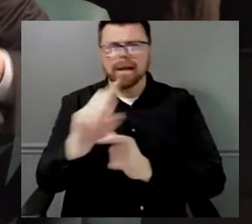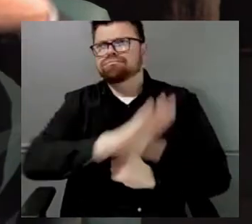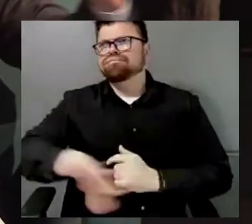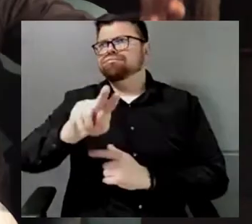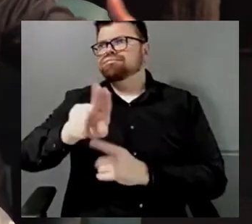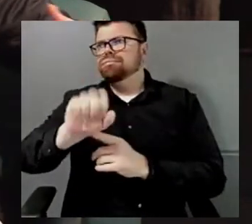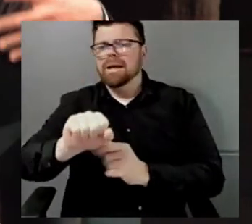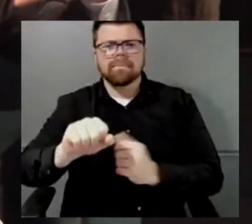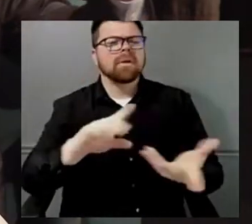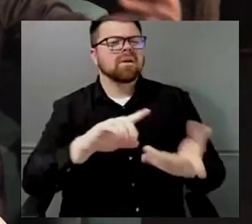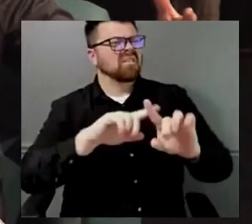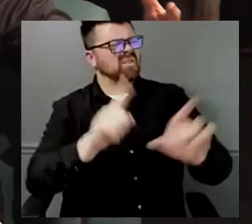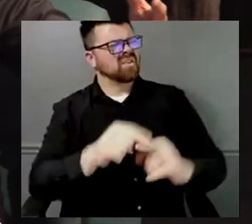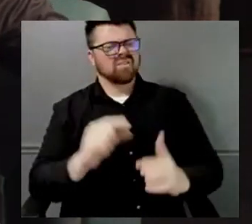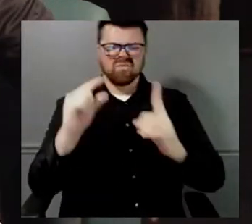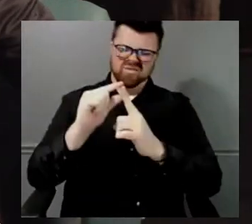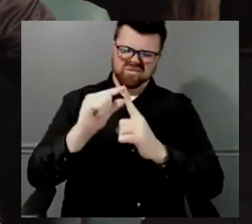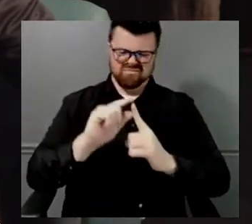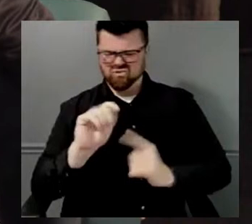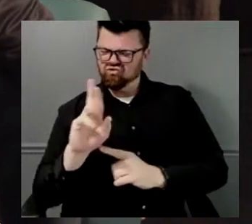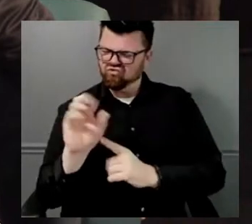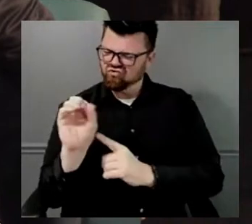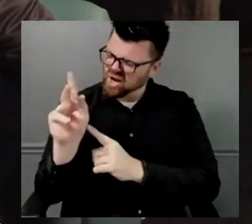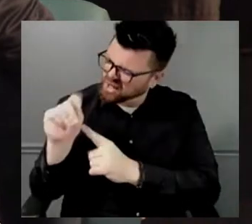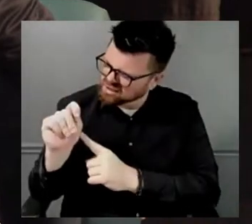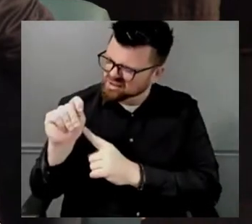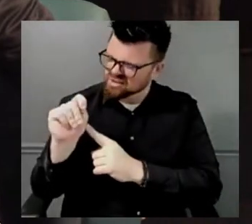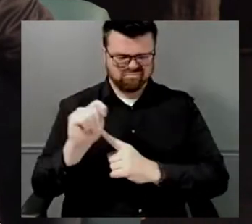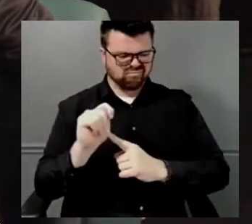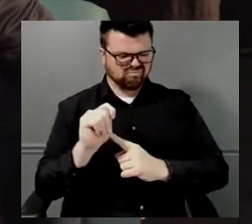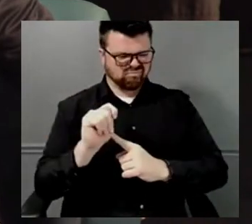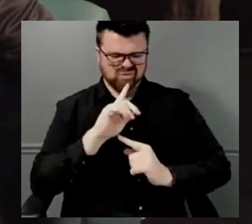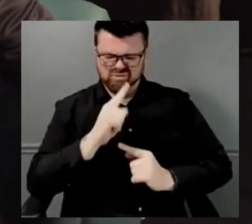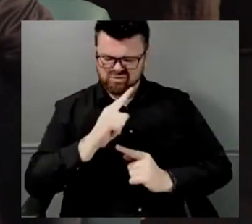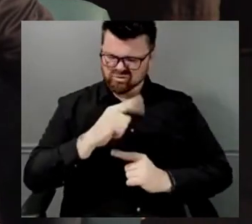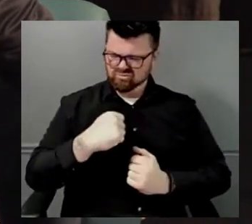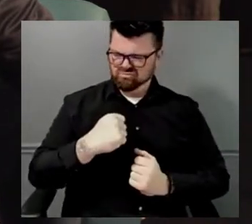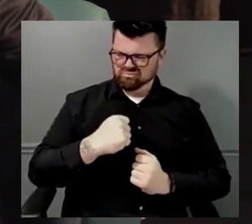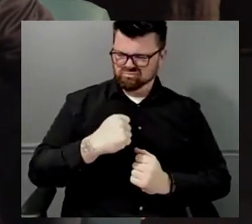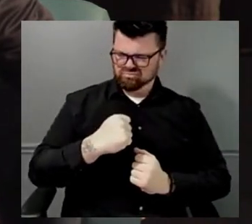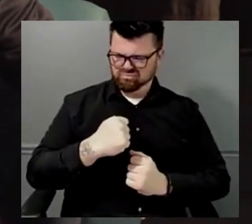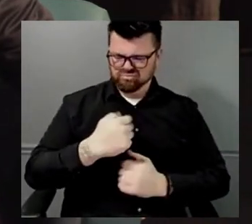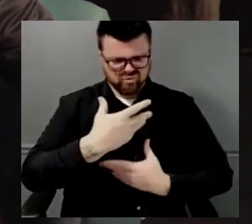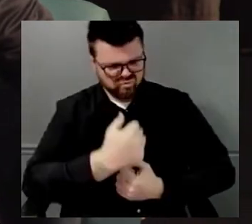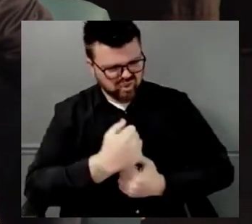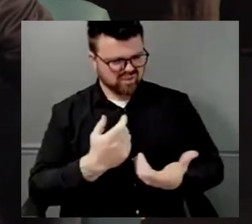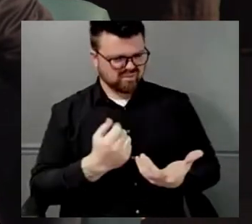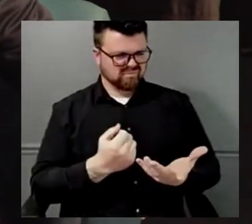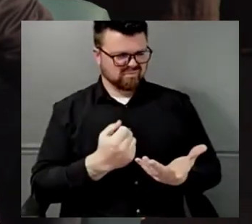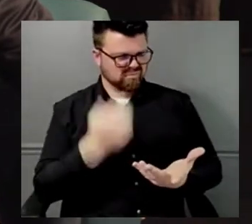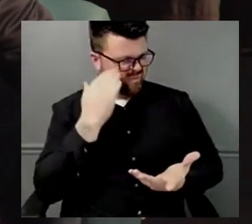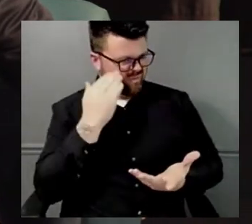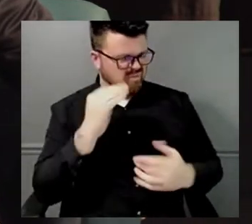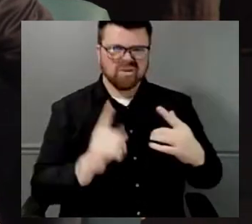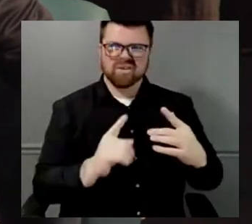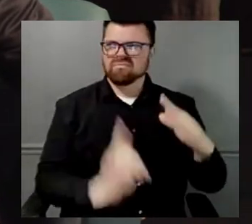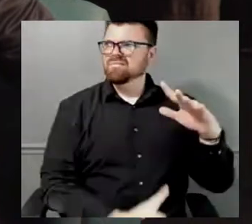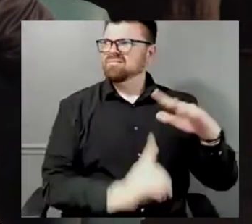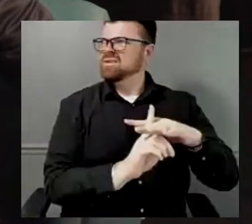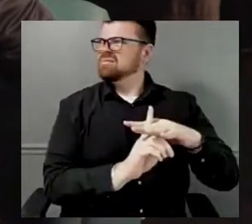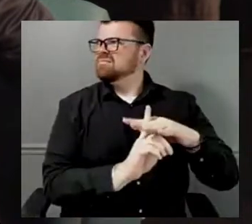we talk about trust, we talk about confidence, but you know, we know it when it disappears. We don't think about it much when it's